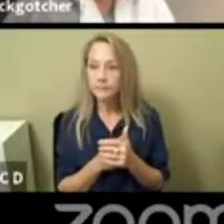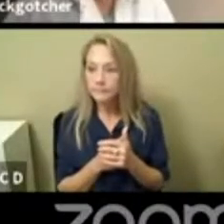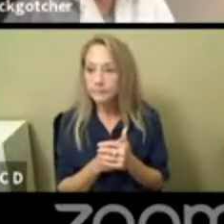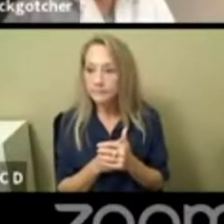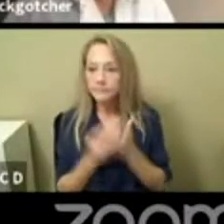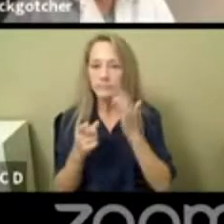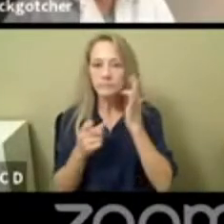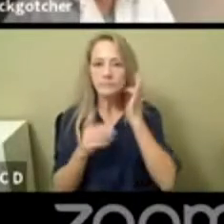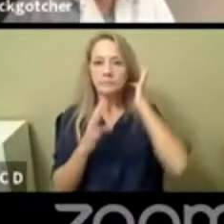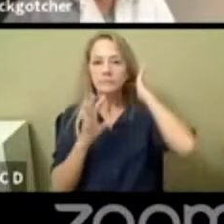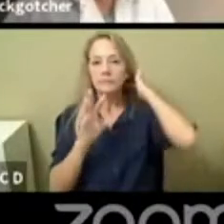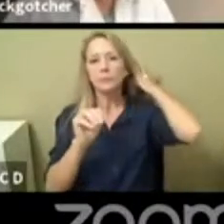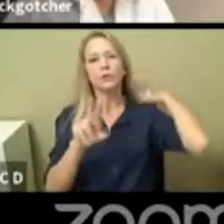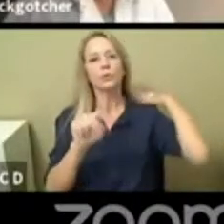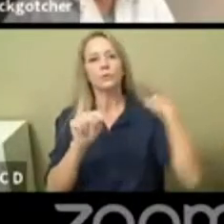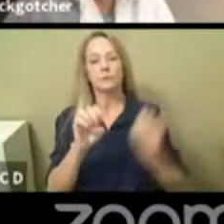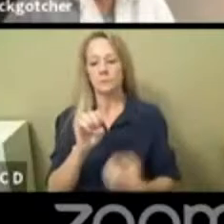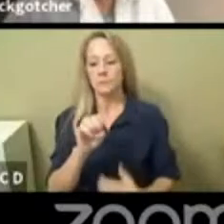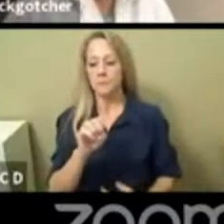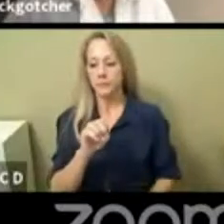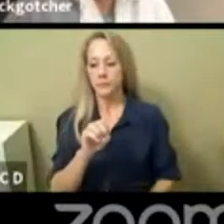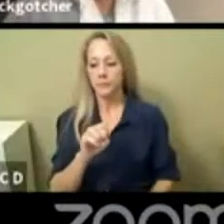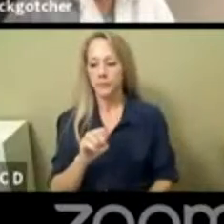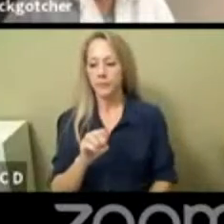You're muted.